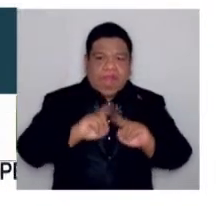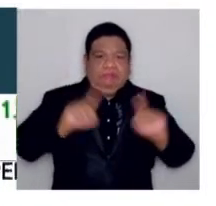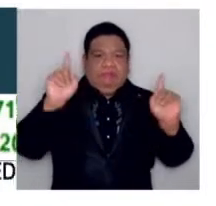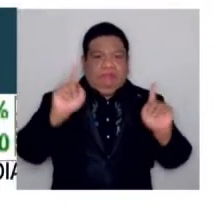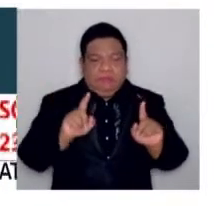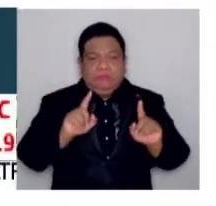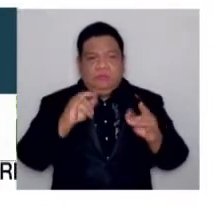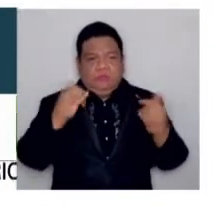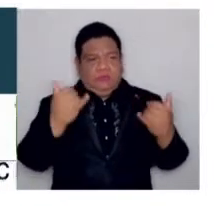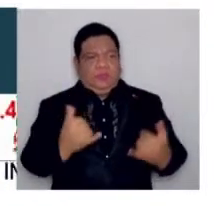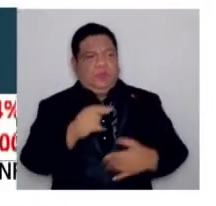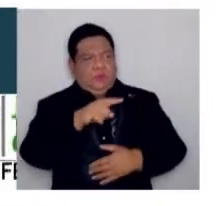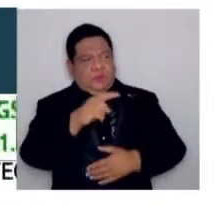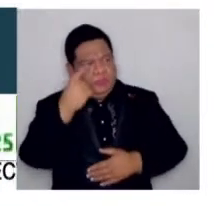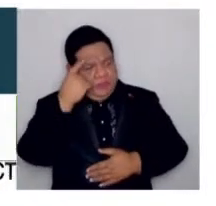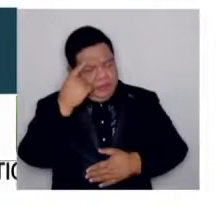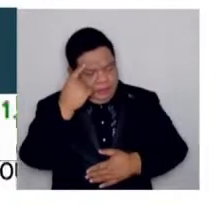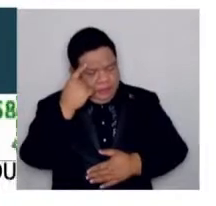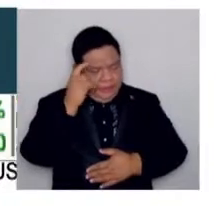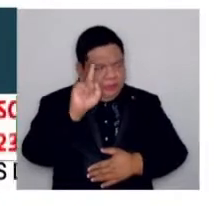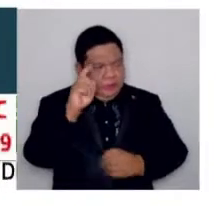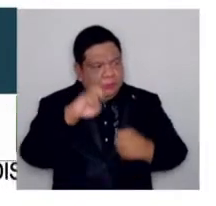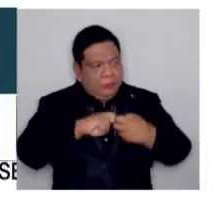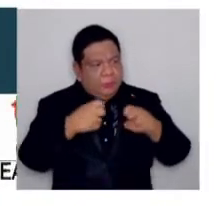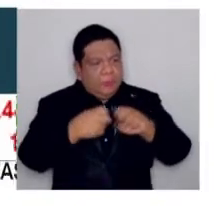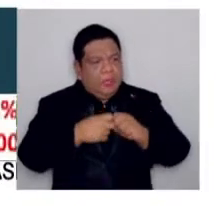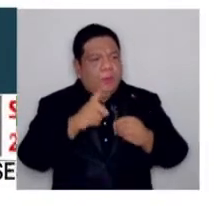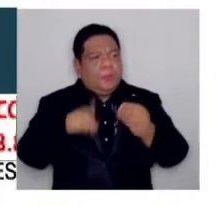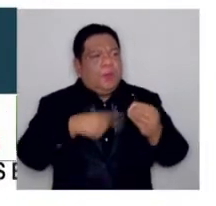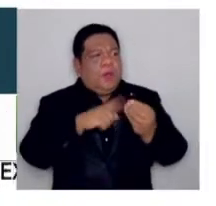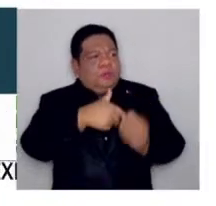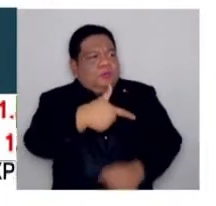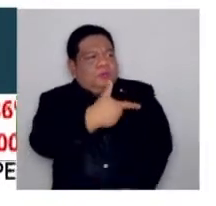you the most regarding vaccine inequity, not just